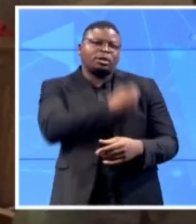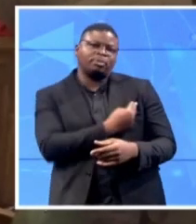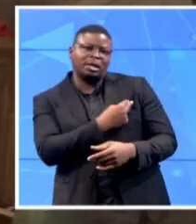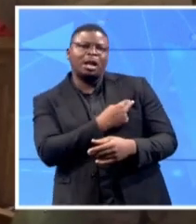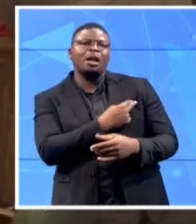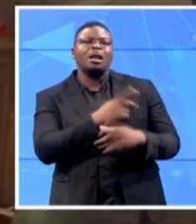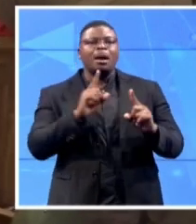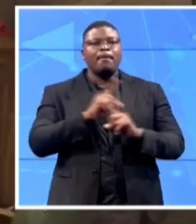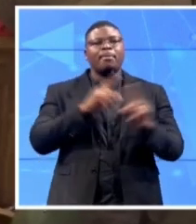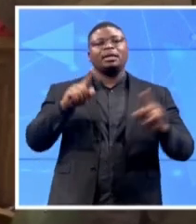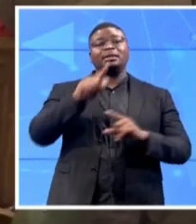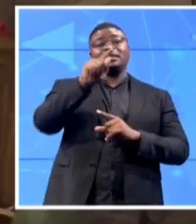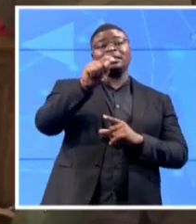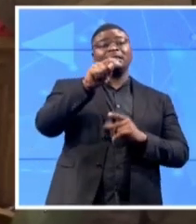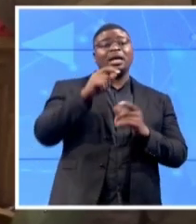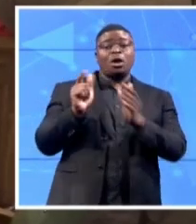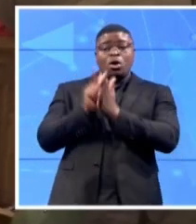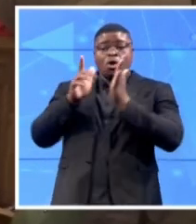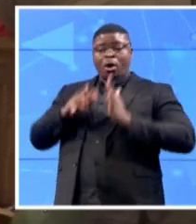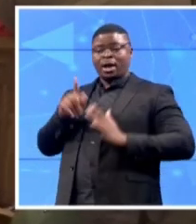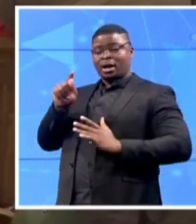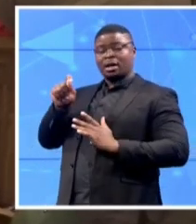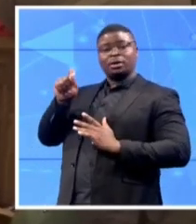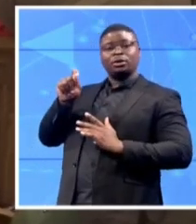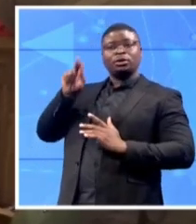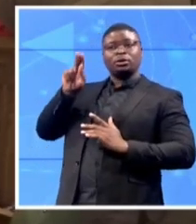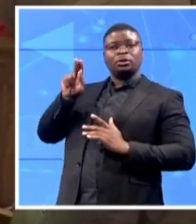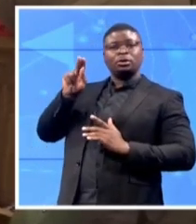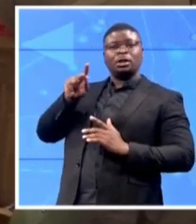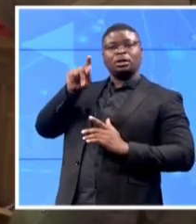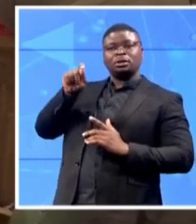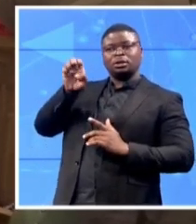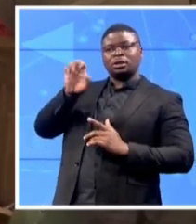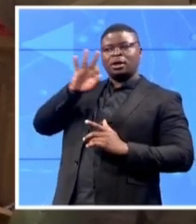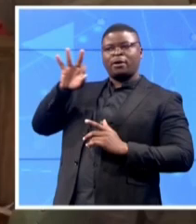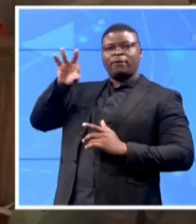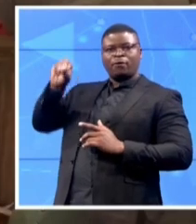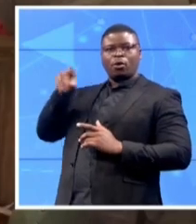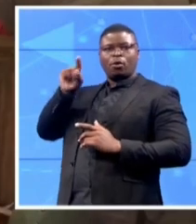Sergeant Mosia on where was the casing of the